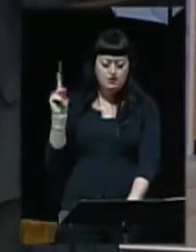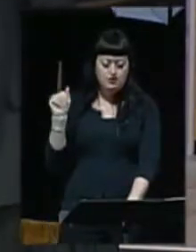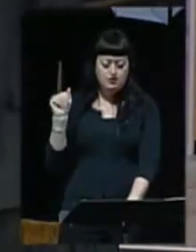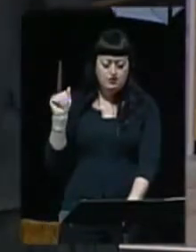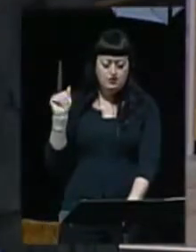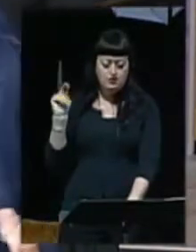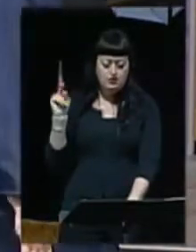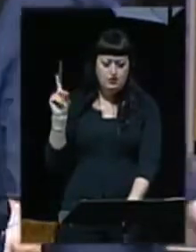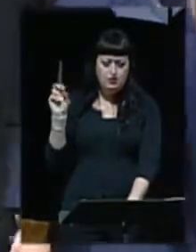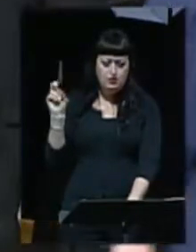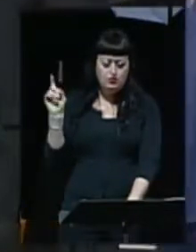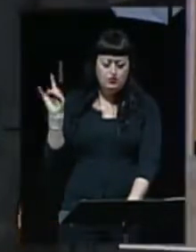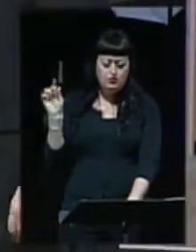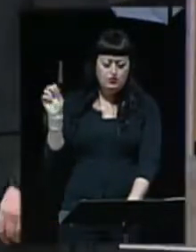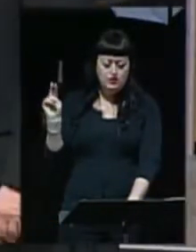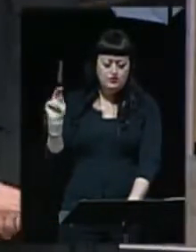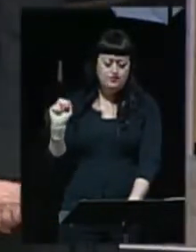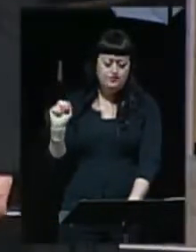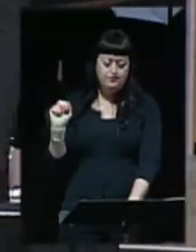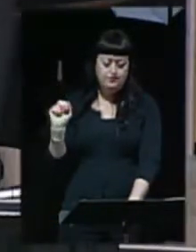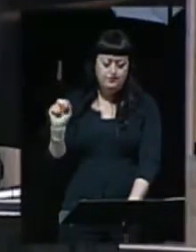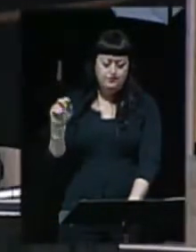Amanda Anderson.